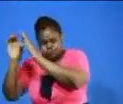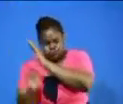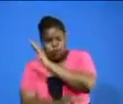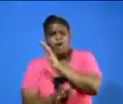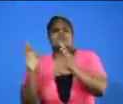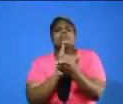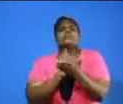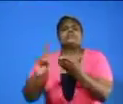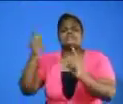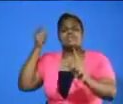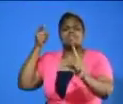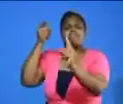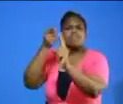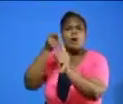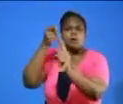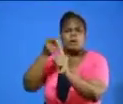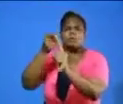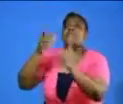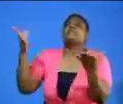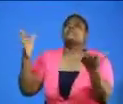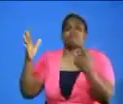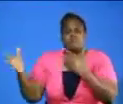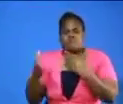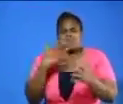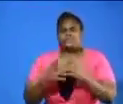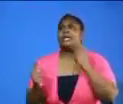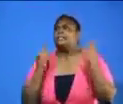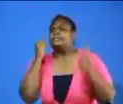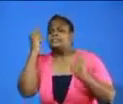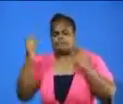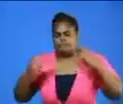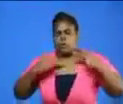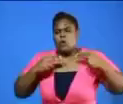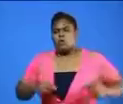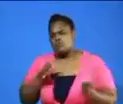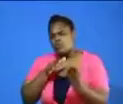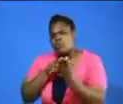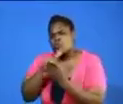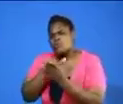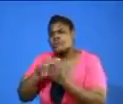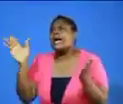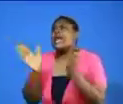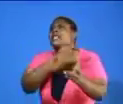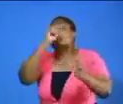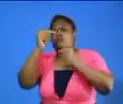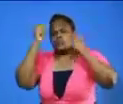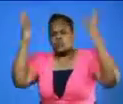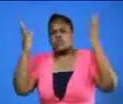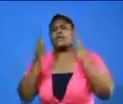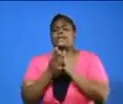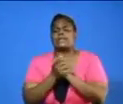the divine purpose, though perplexed by human perplexity. Hallelujah!